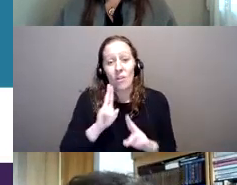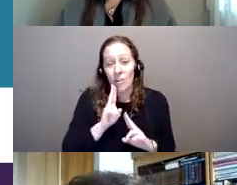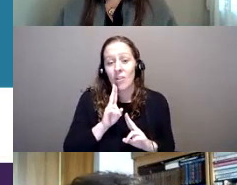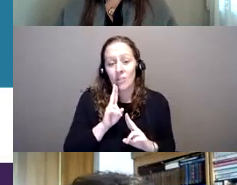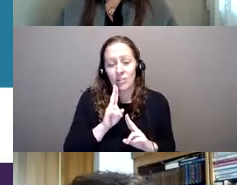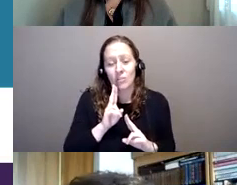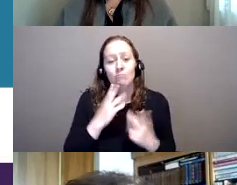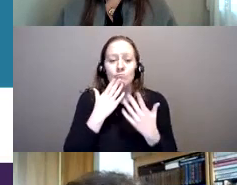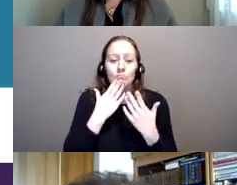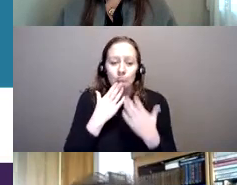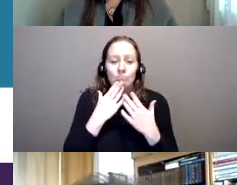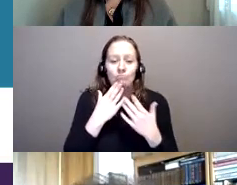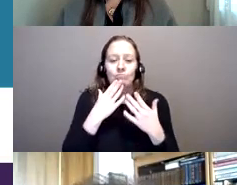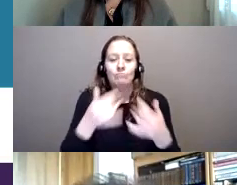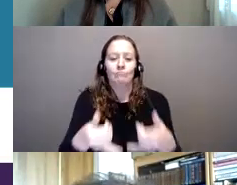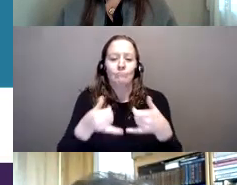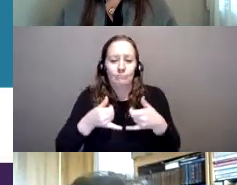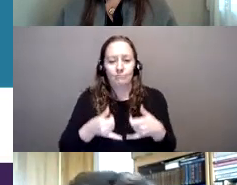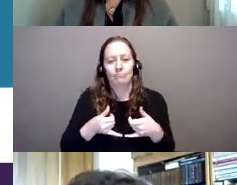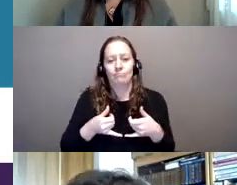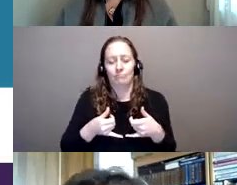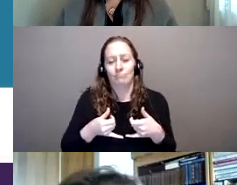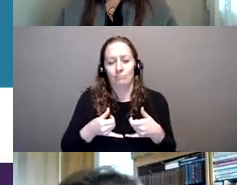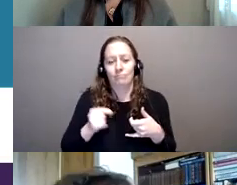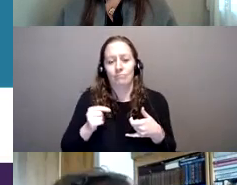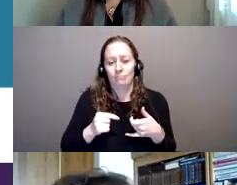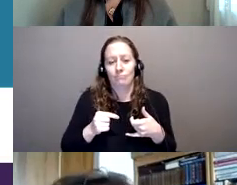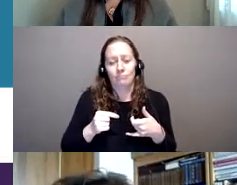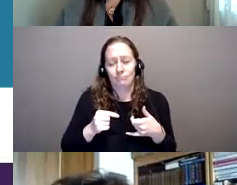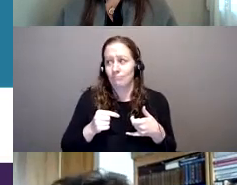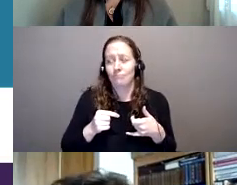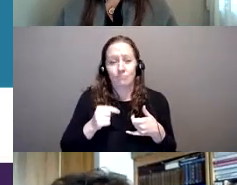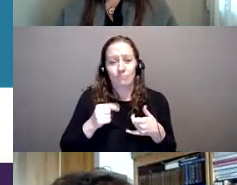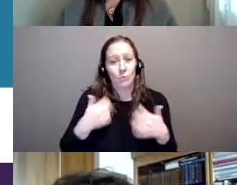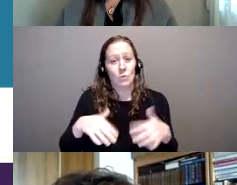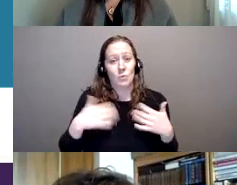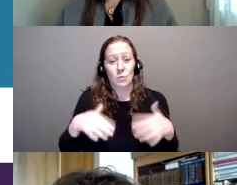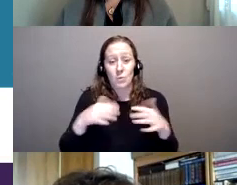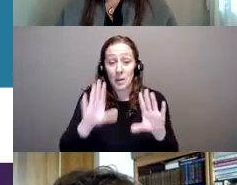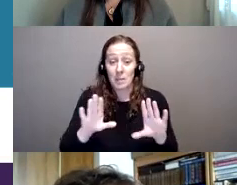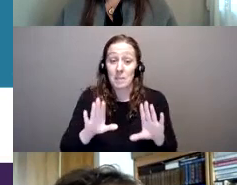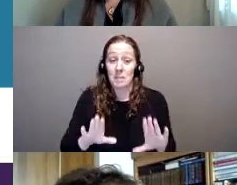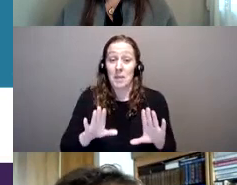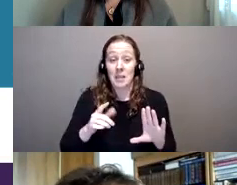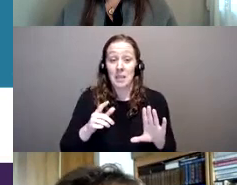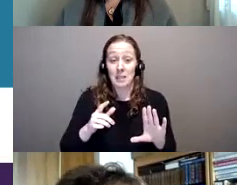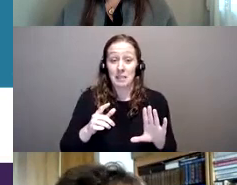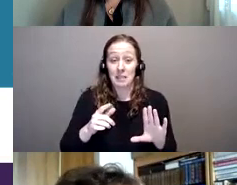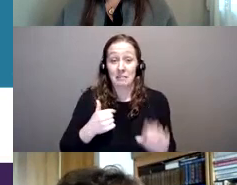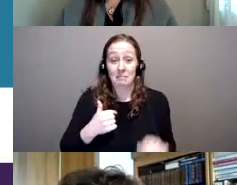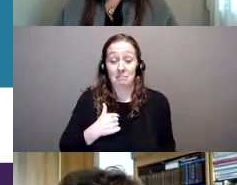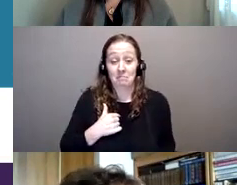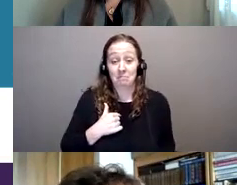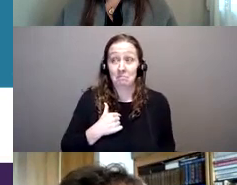and thankful for this amazing honor, because it's something that I didn't really,